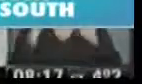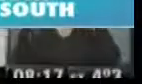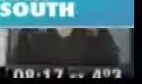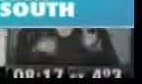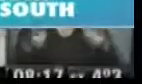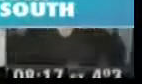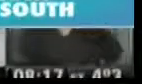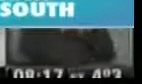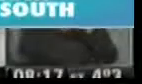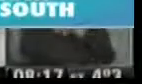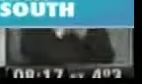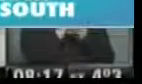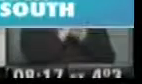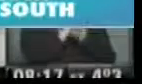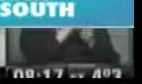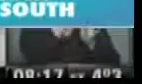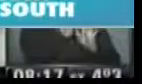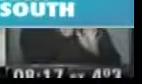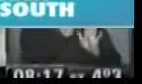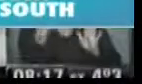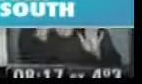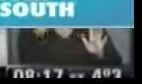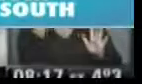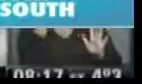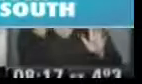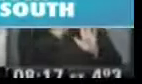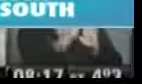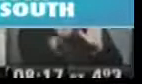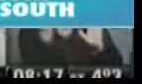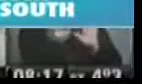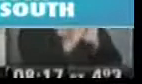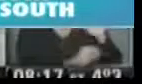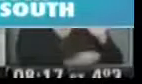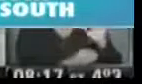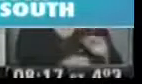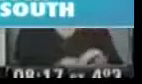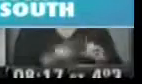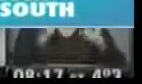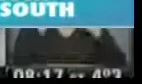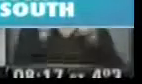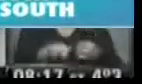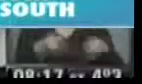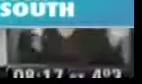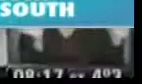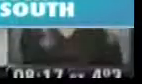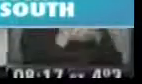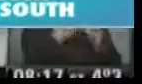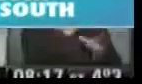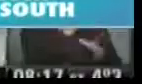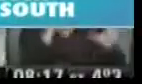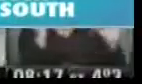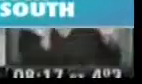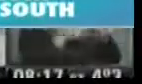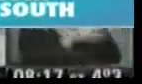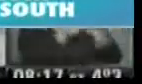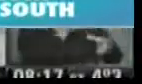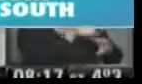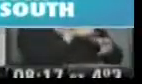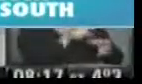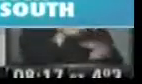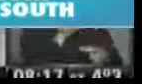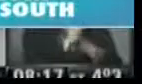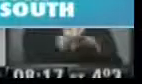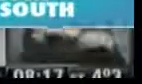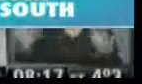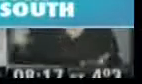defense of consumer rights, guided by the views of an observatory to monitor price levels. The regulation is meant to avoid economic